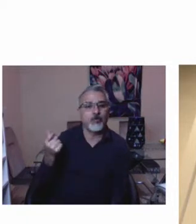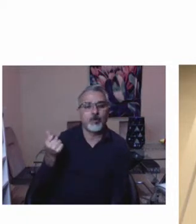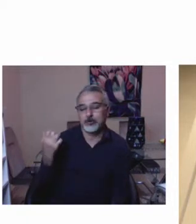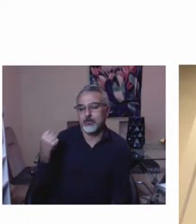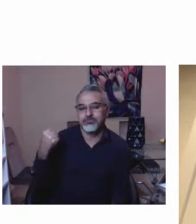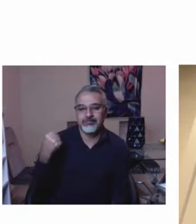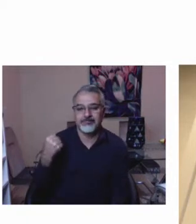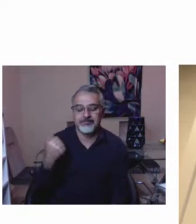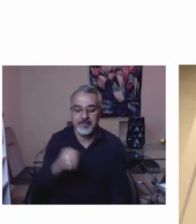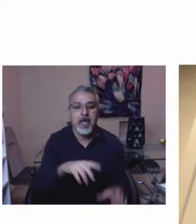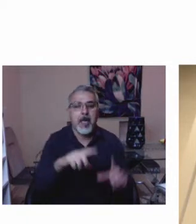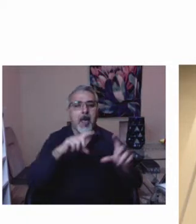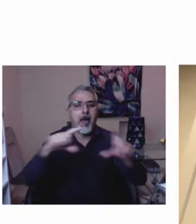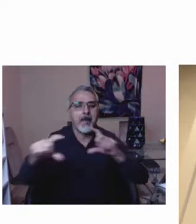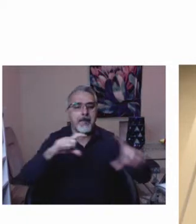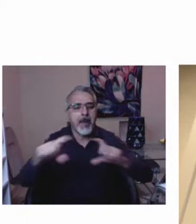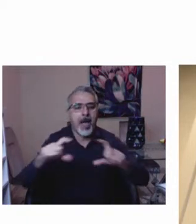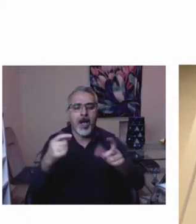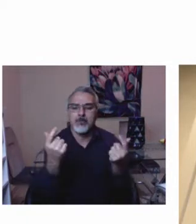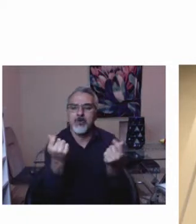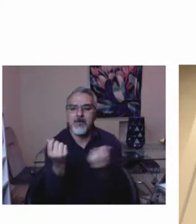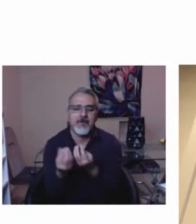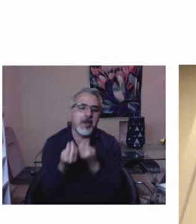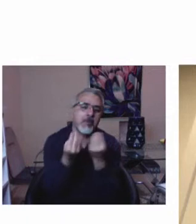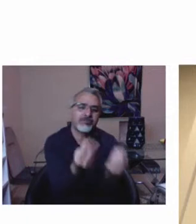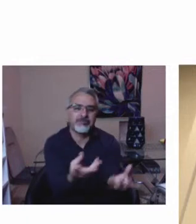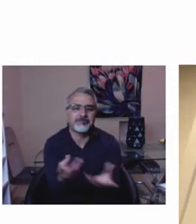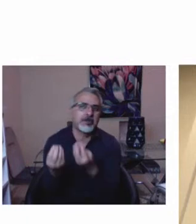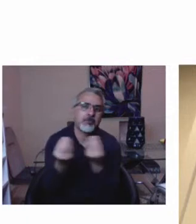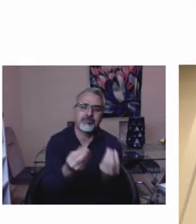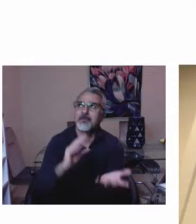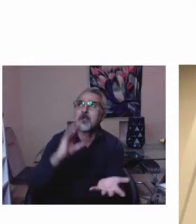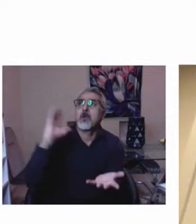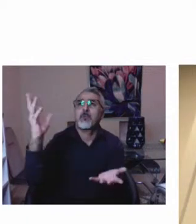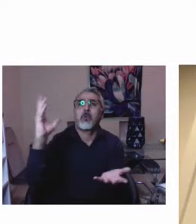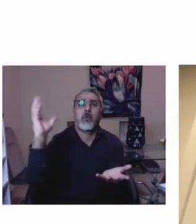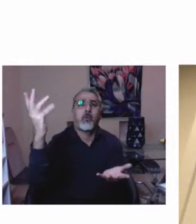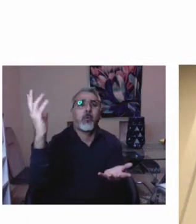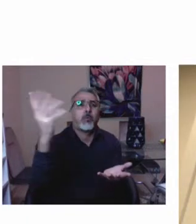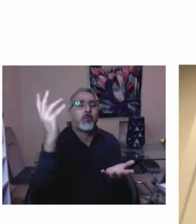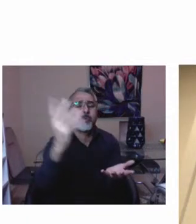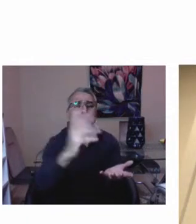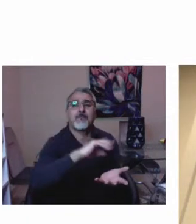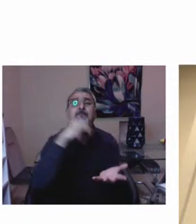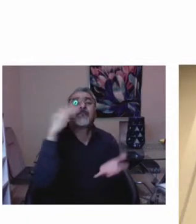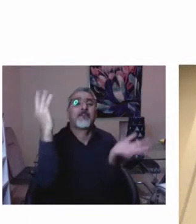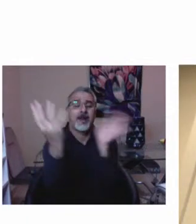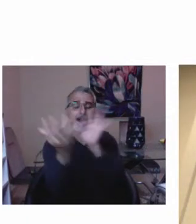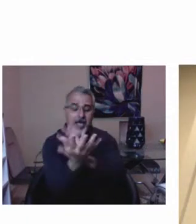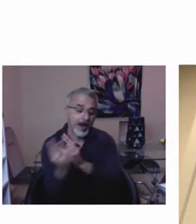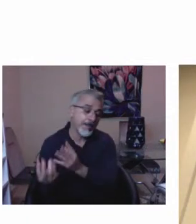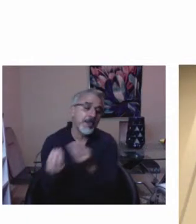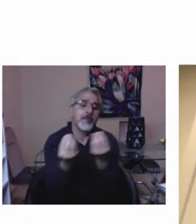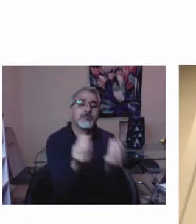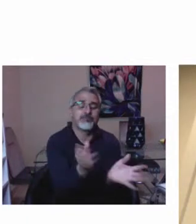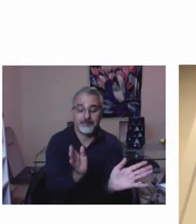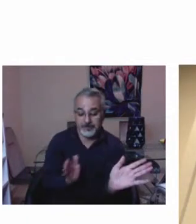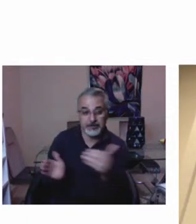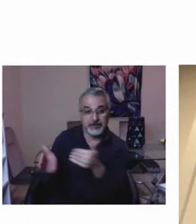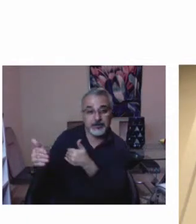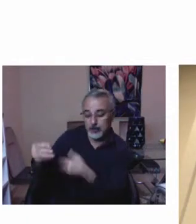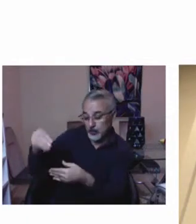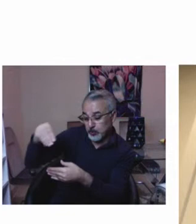and Humanitarian Fund, among others. Youth empowerment and participation is one of those peacebuilding priorities.